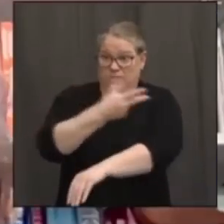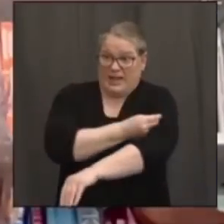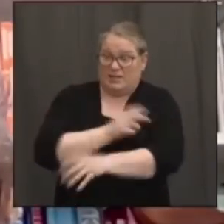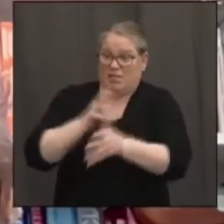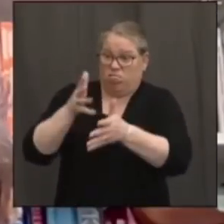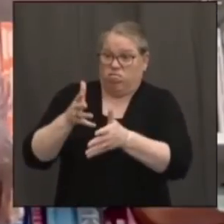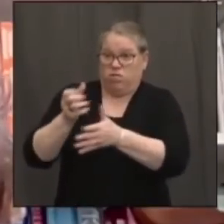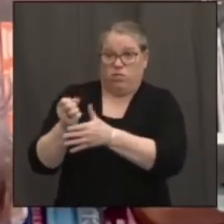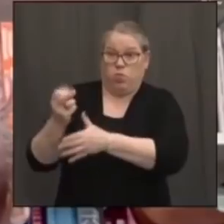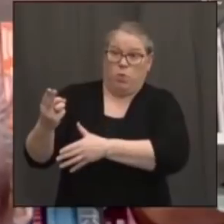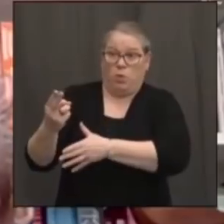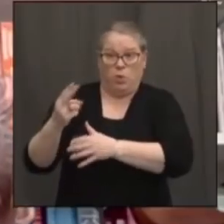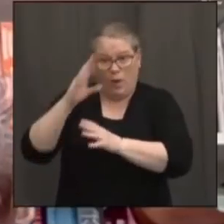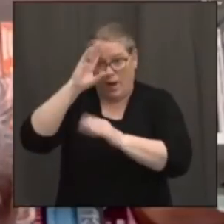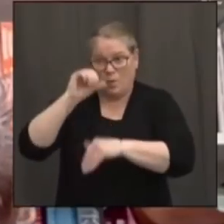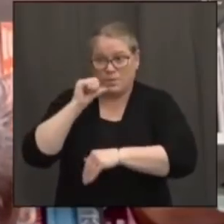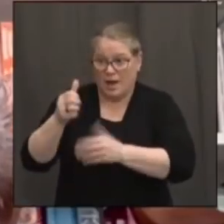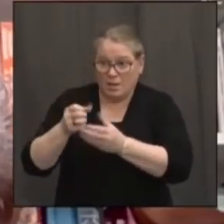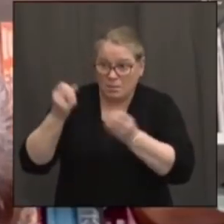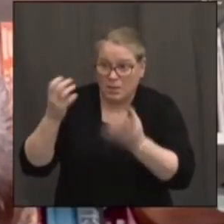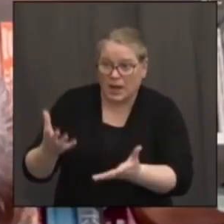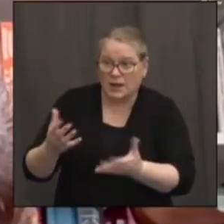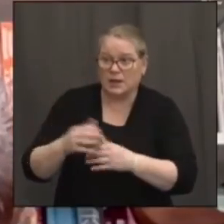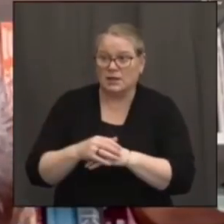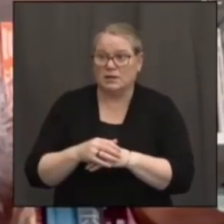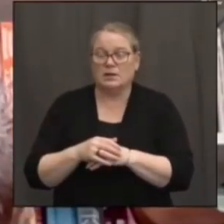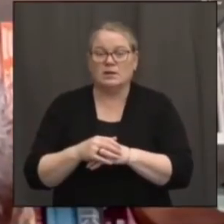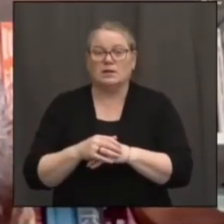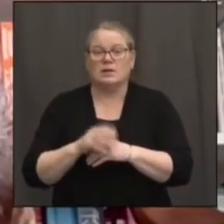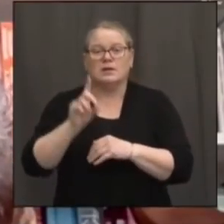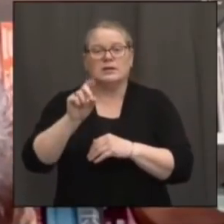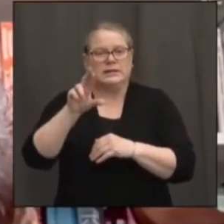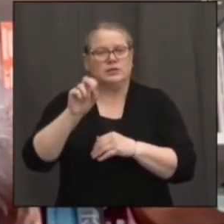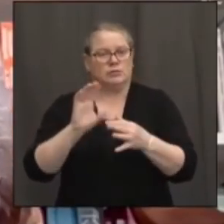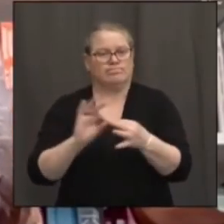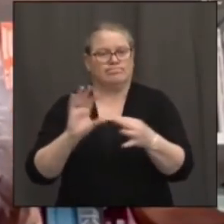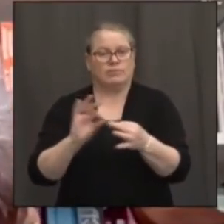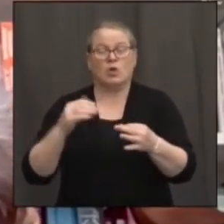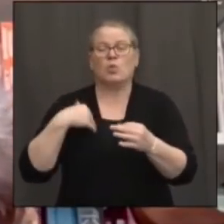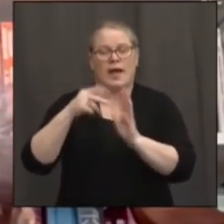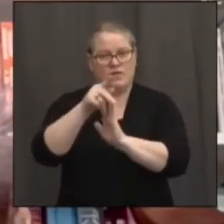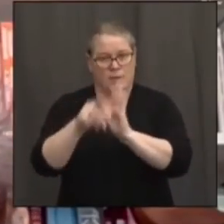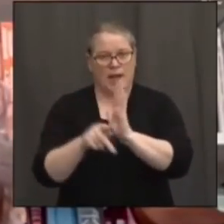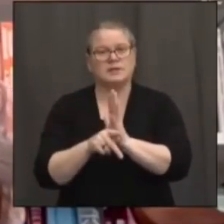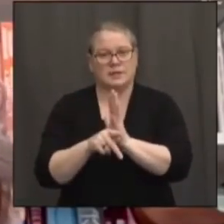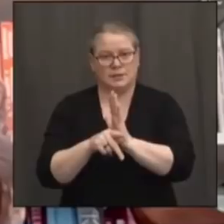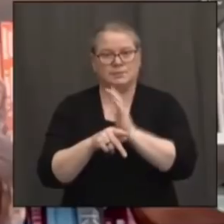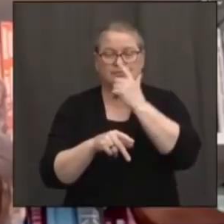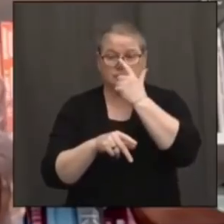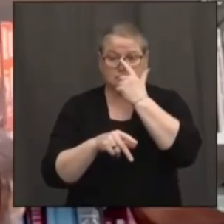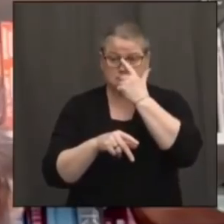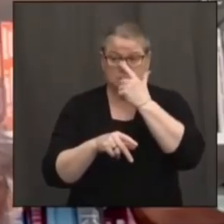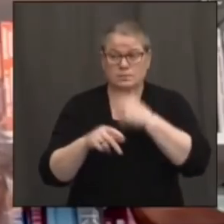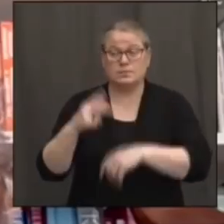No, we have as we've been saying all along, we have a policy of use the vaccine you get within 9 days of receiving it